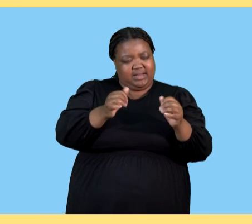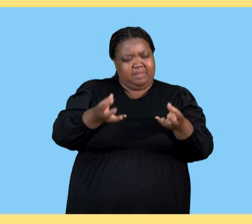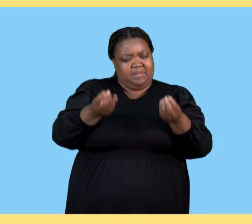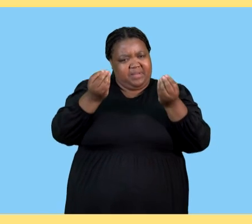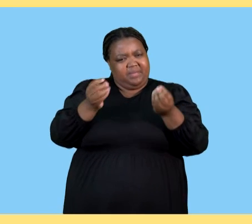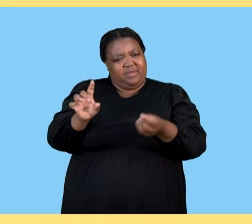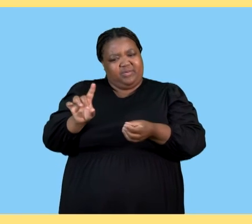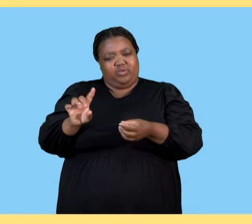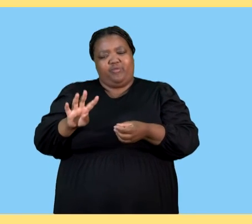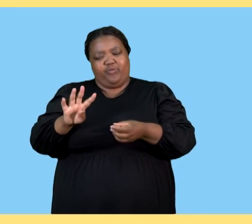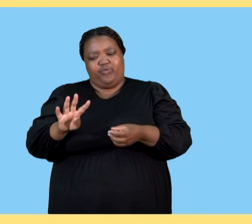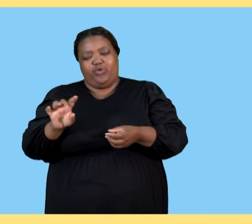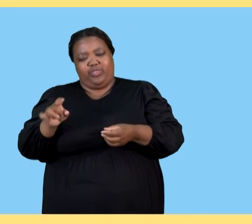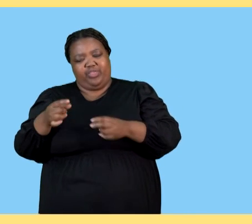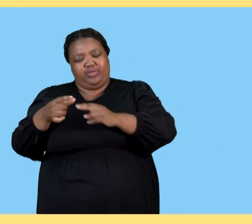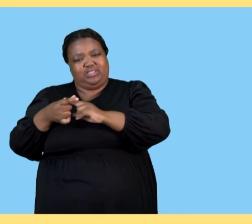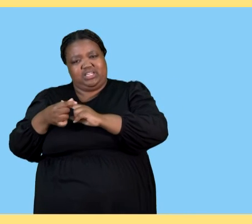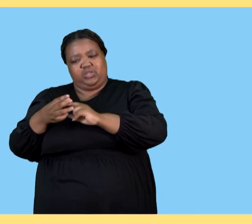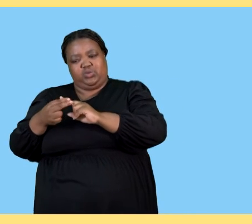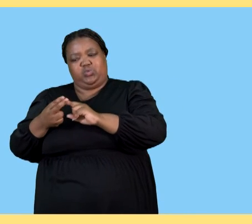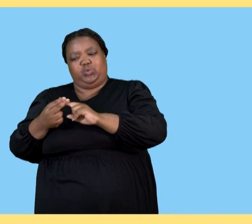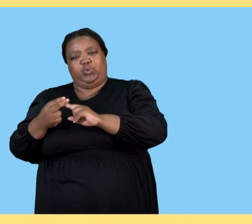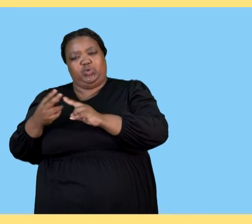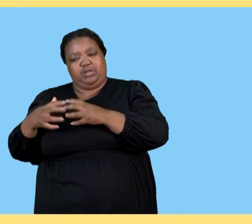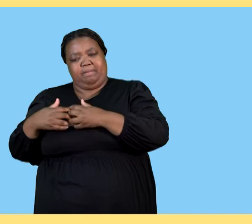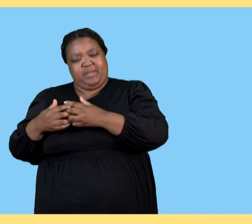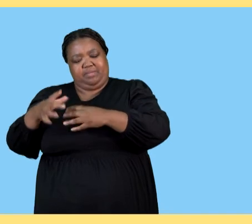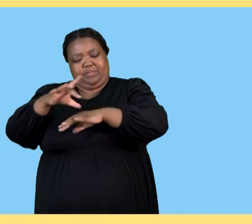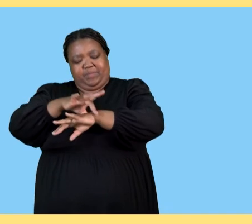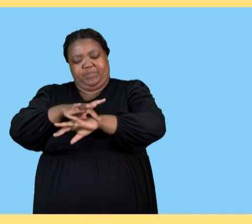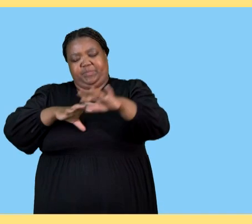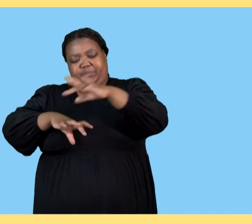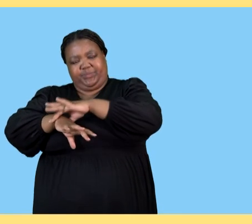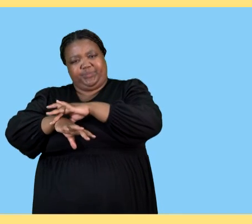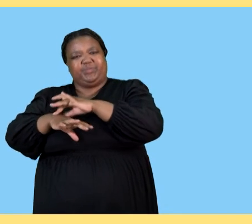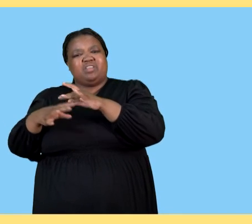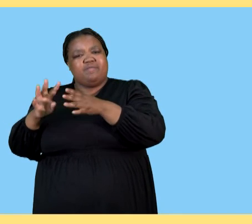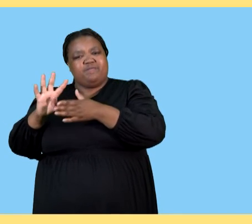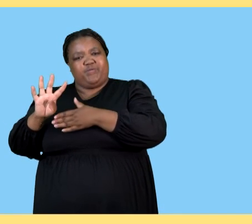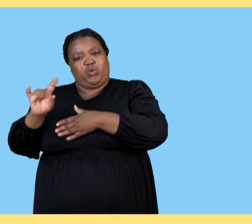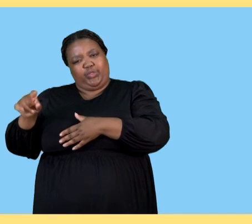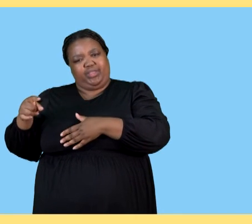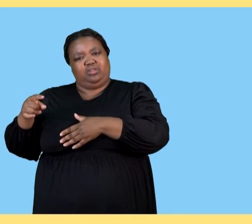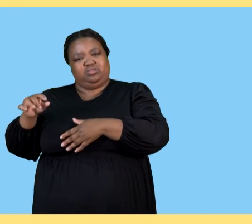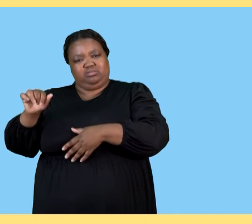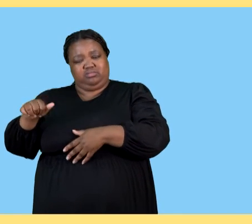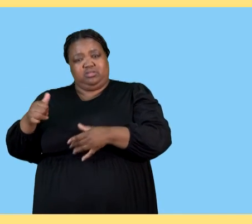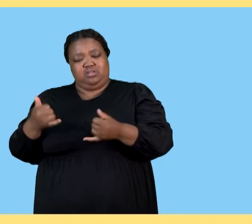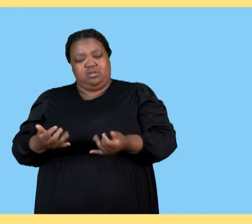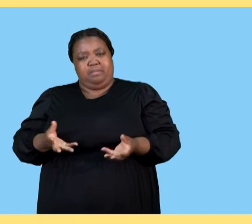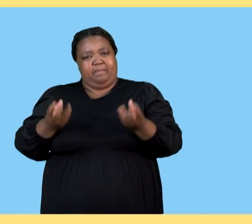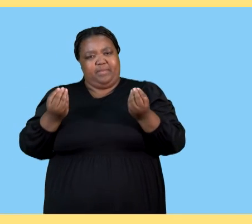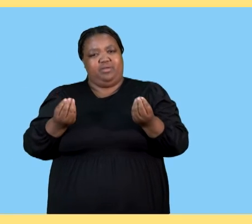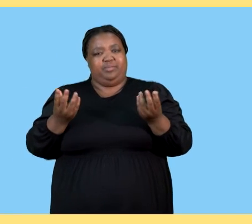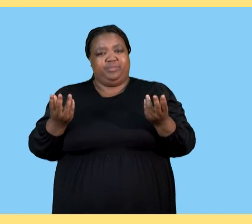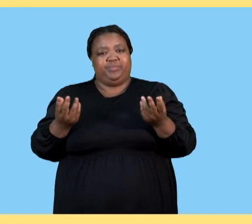we should have produced 4,000 units, 4,000 bracelets. So if we want to